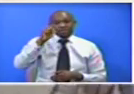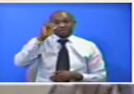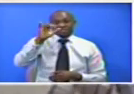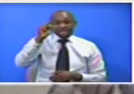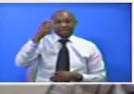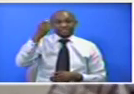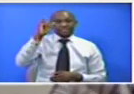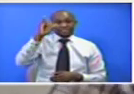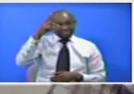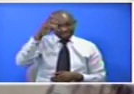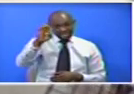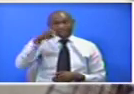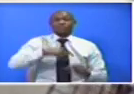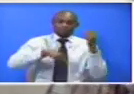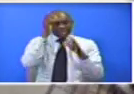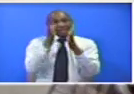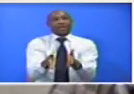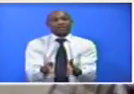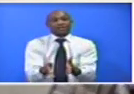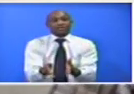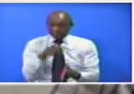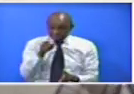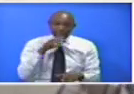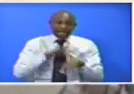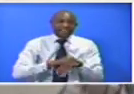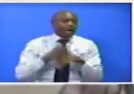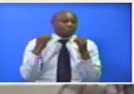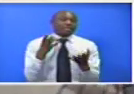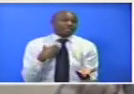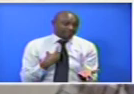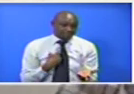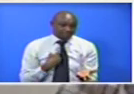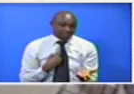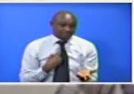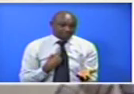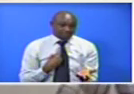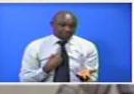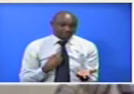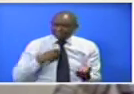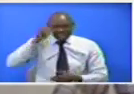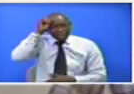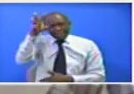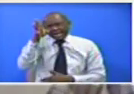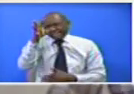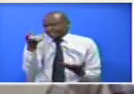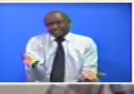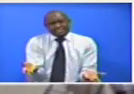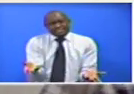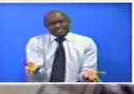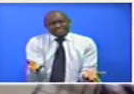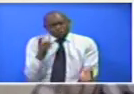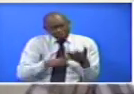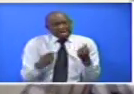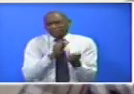the winner up to now. And because the votes I got confirms that I'm the winner. I'm surprised, whatever I'm seeing, we